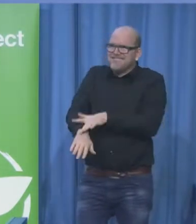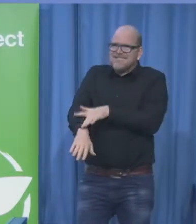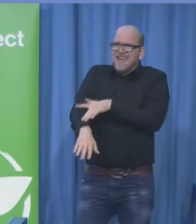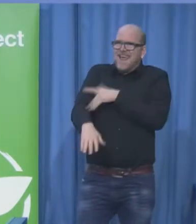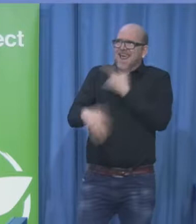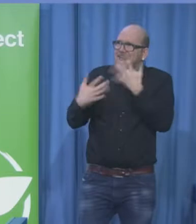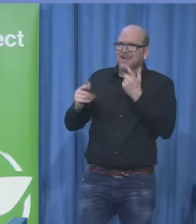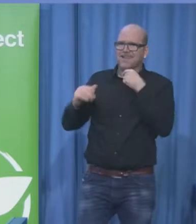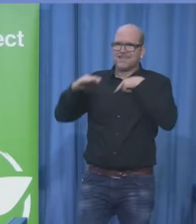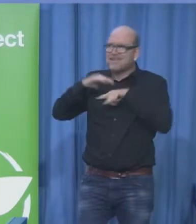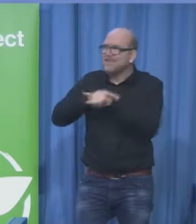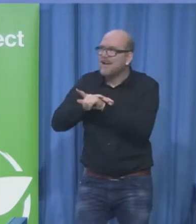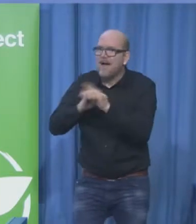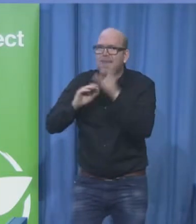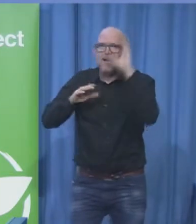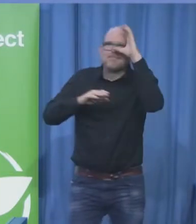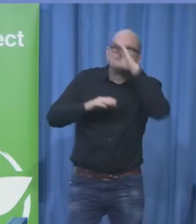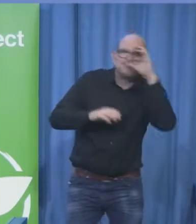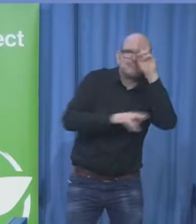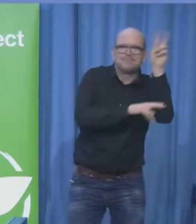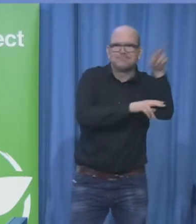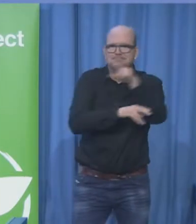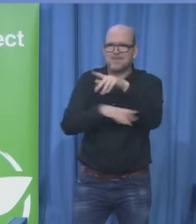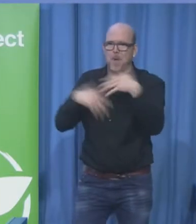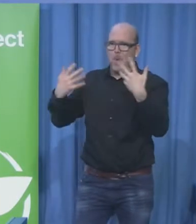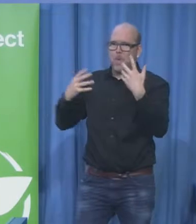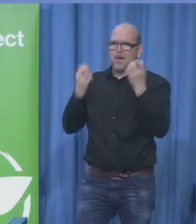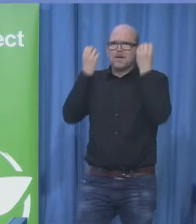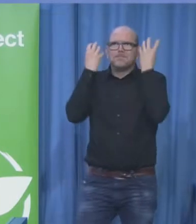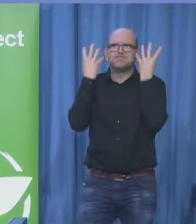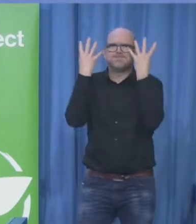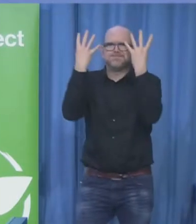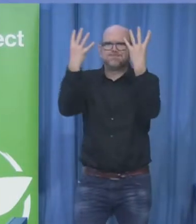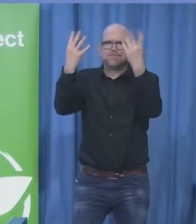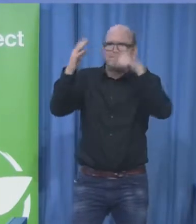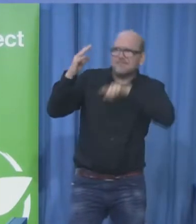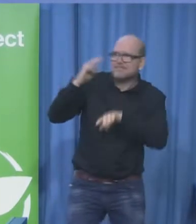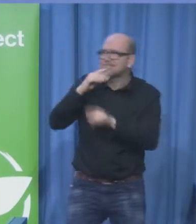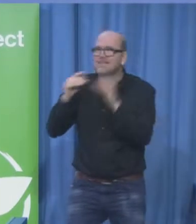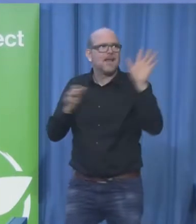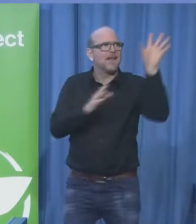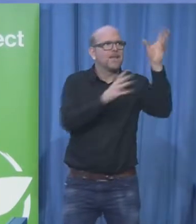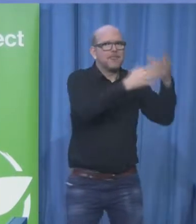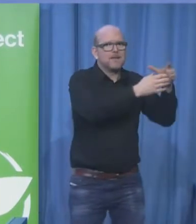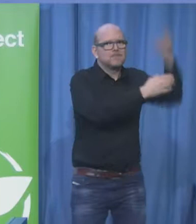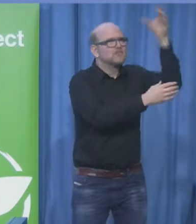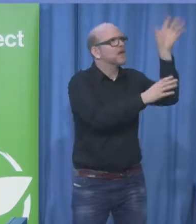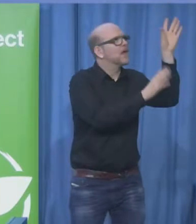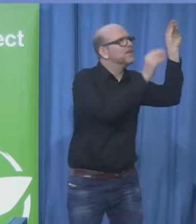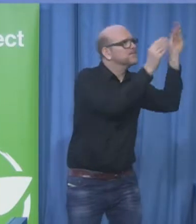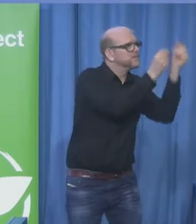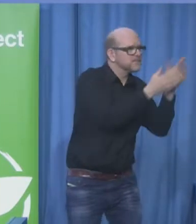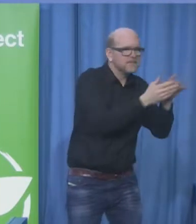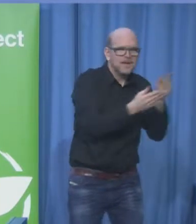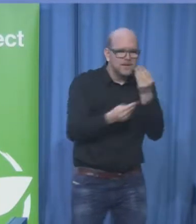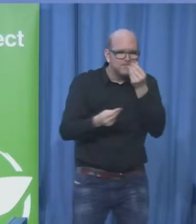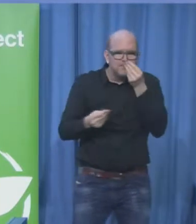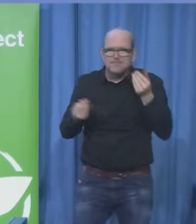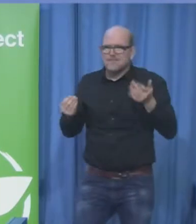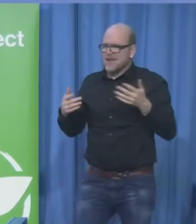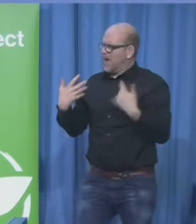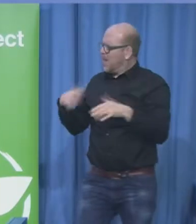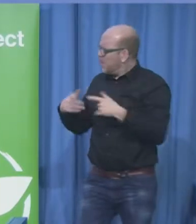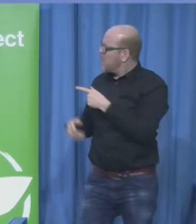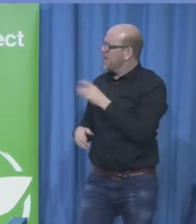to go through the jungle and have no barriers even in the jungle. Wonderful. So this is exactly where we want to take